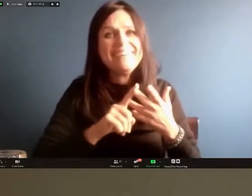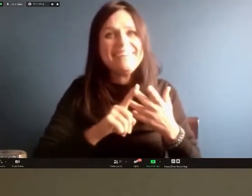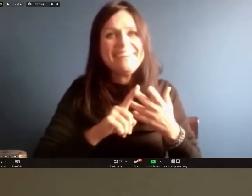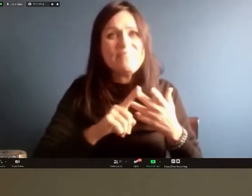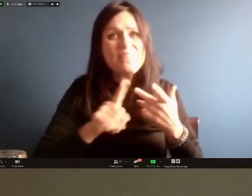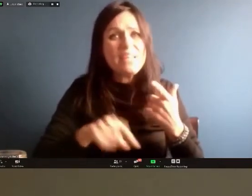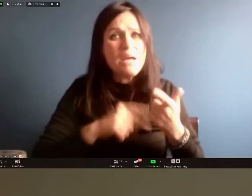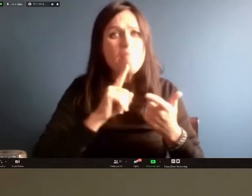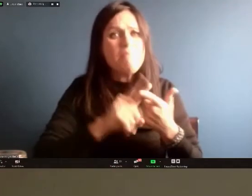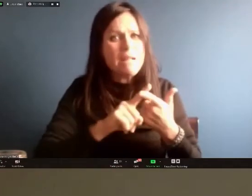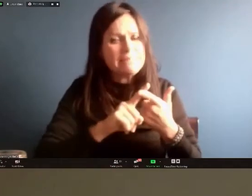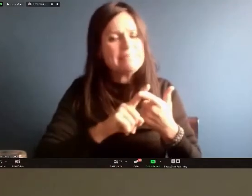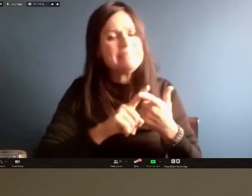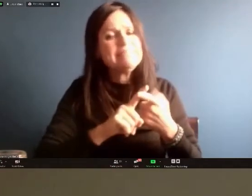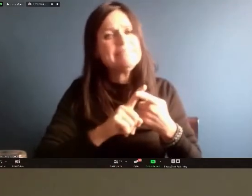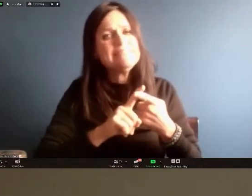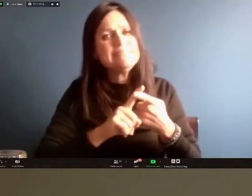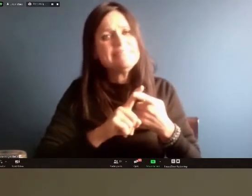part of me that